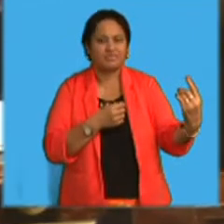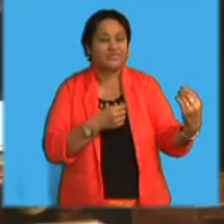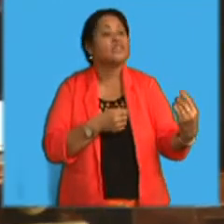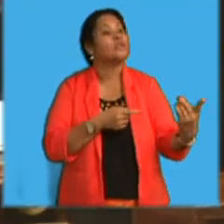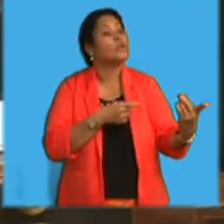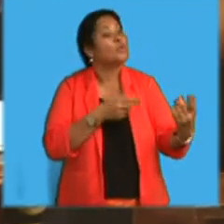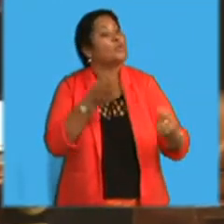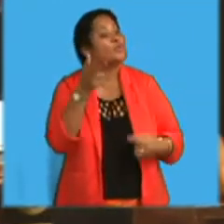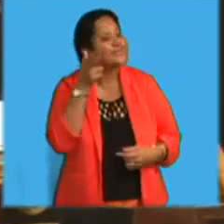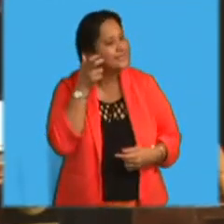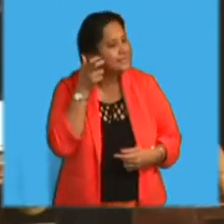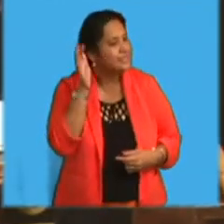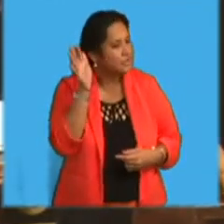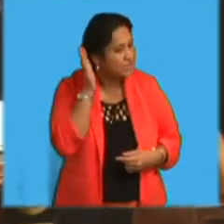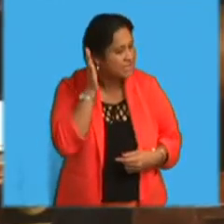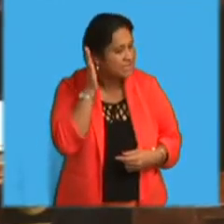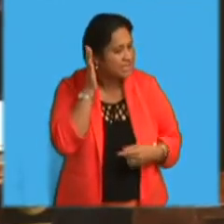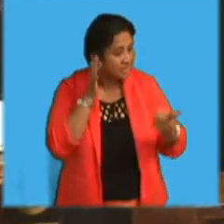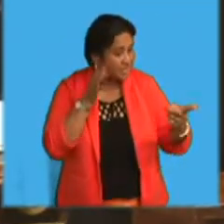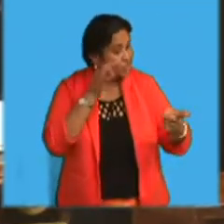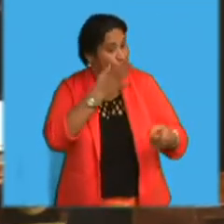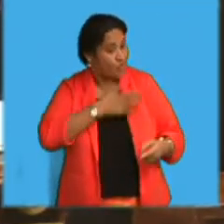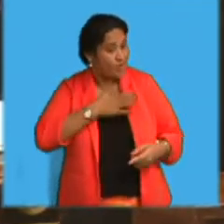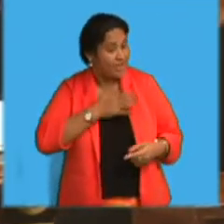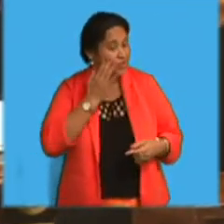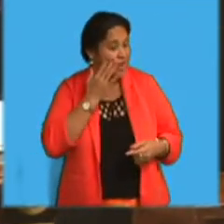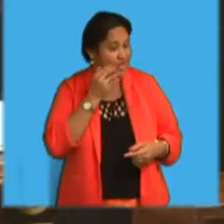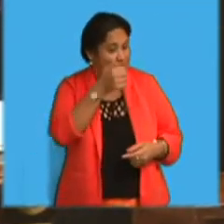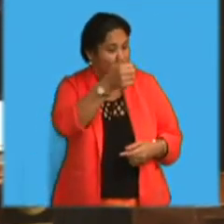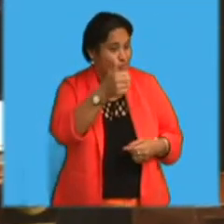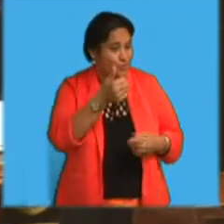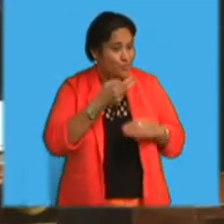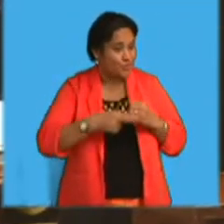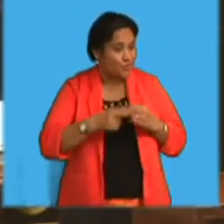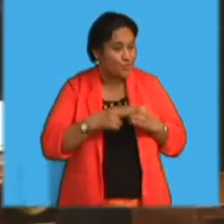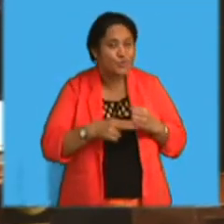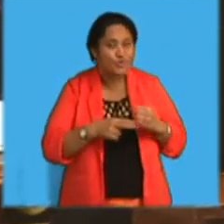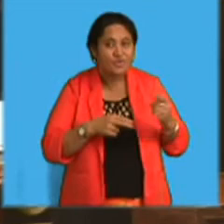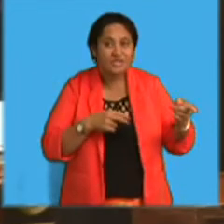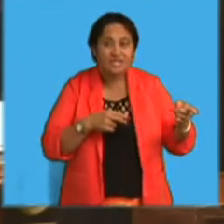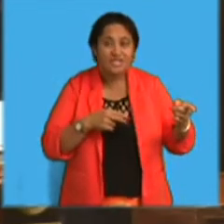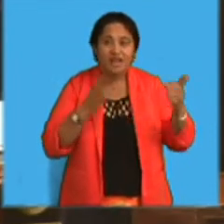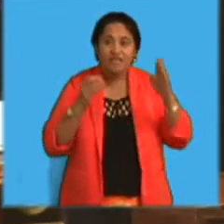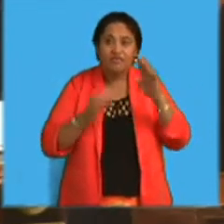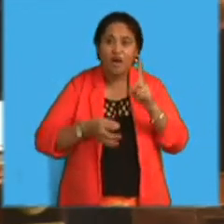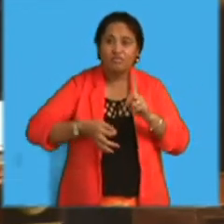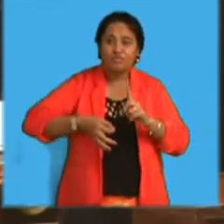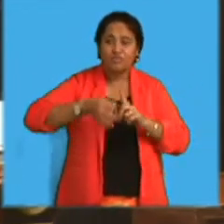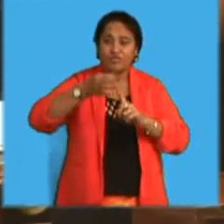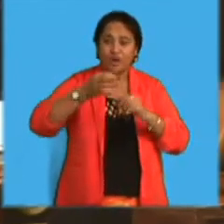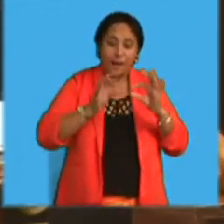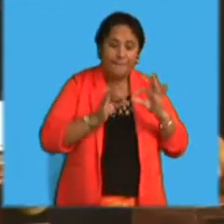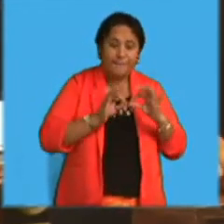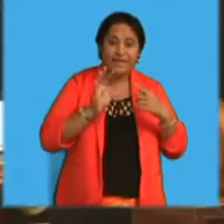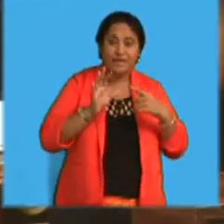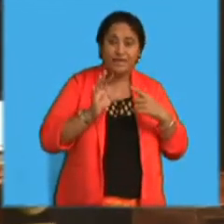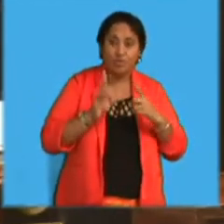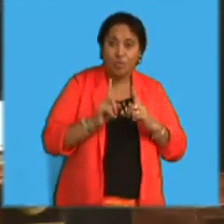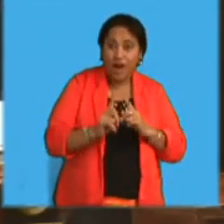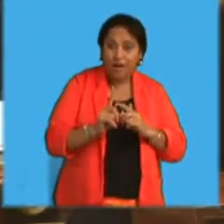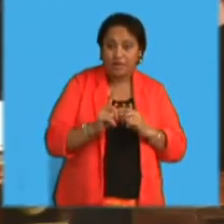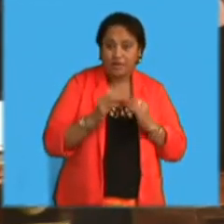You don't like it when it's good news. Fiji's rating has been upgraded from Moody's from B1 to